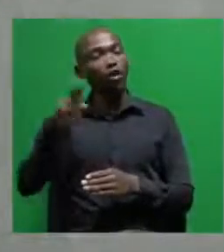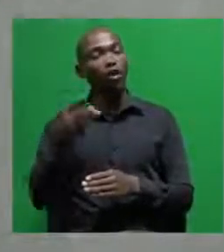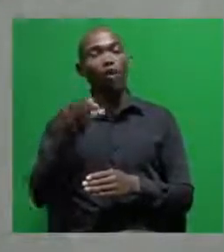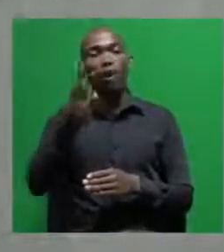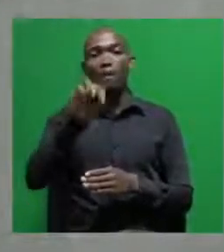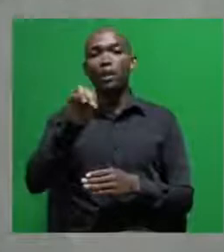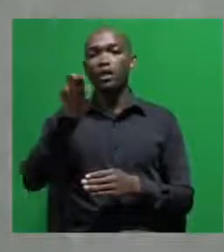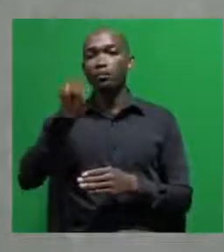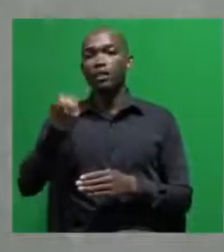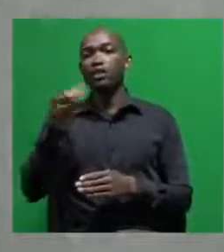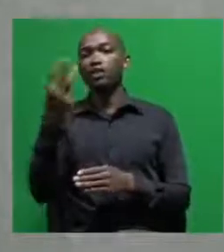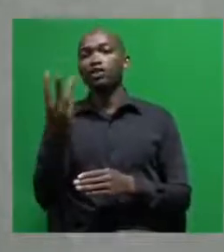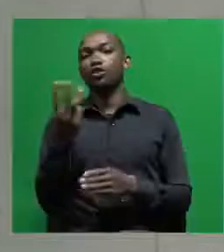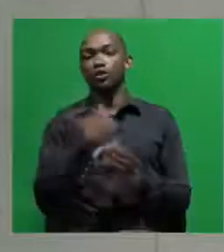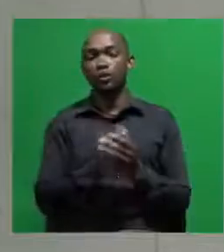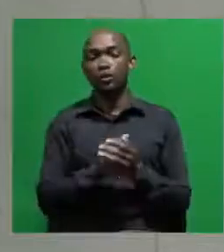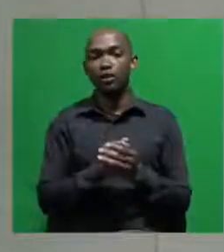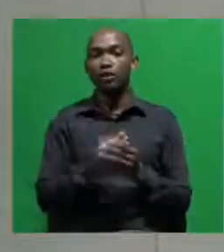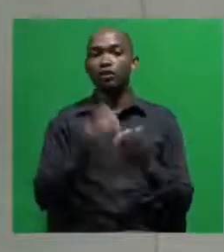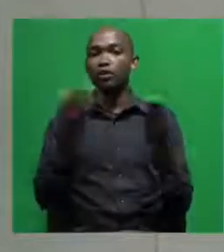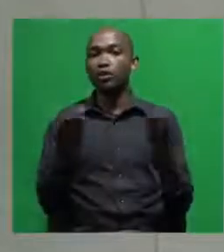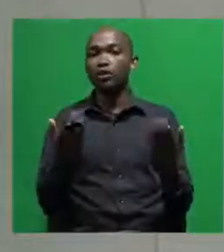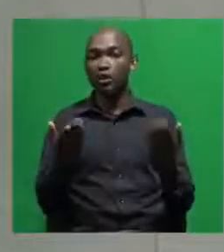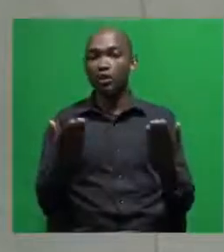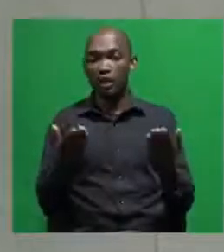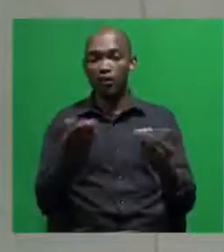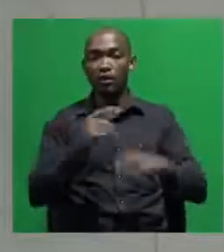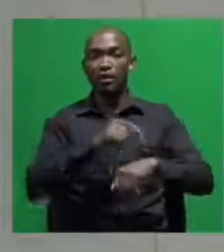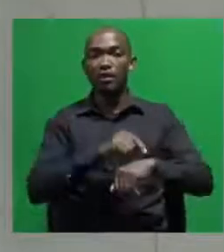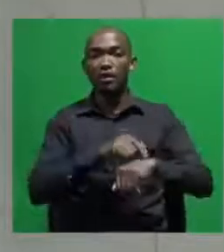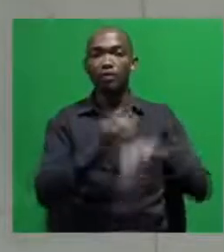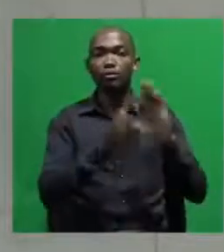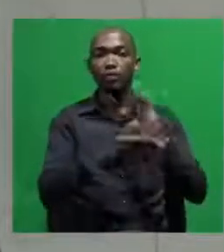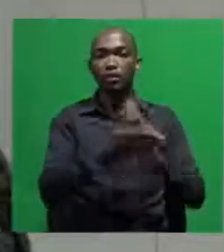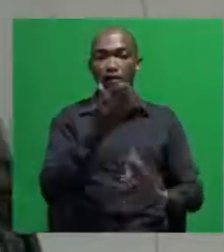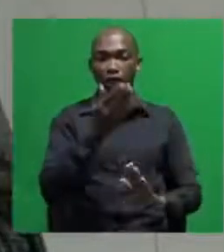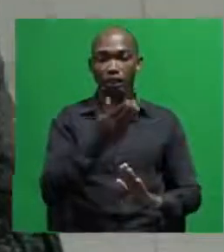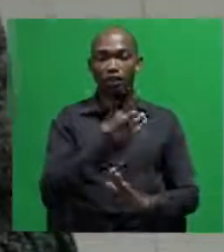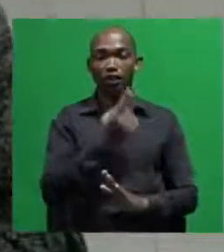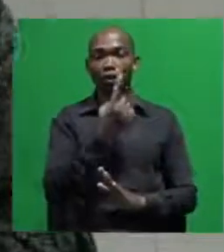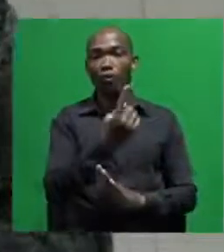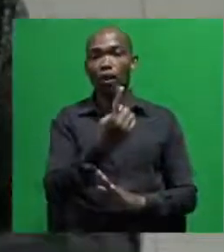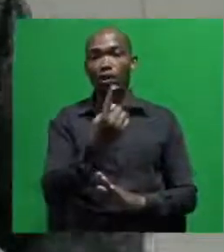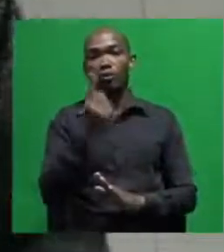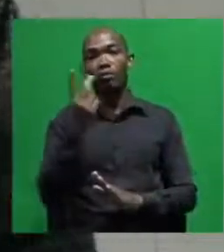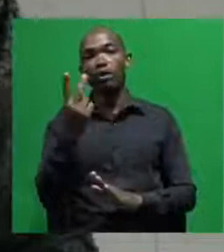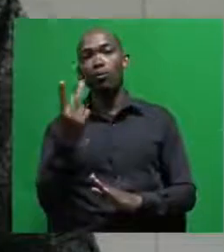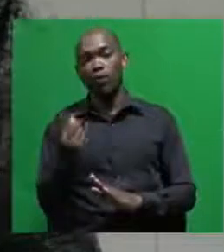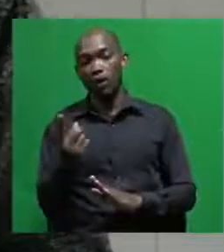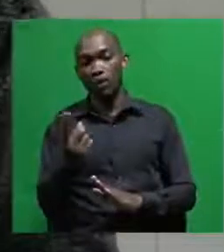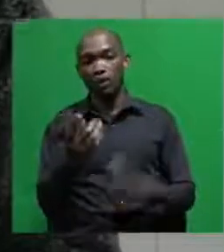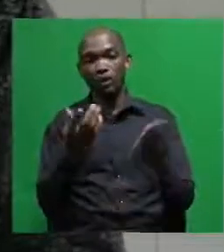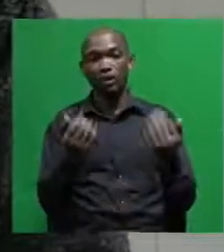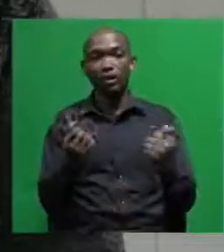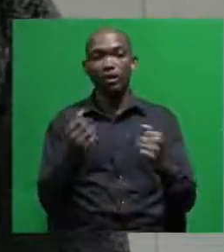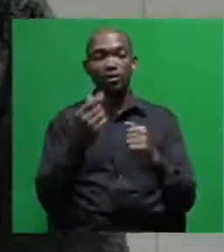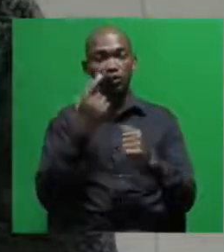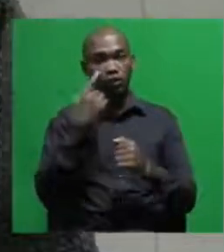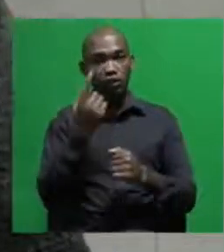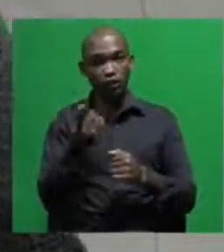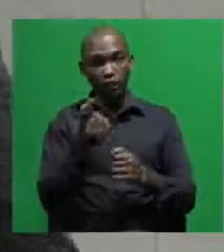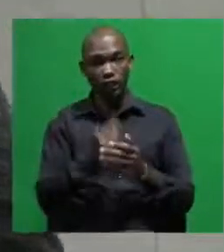millimeter cube. Now it is a time to start one by one to cross-check for